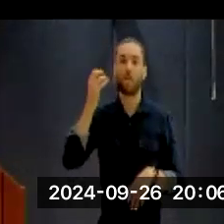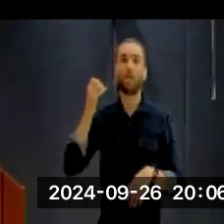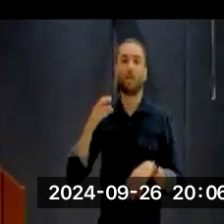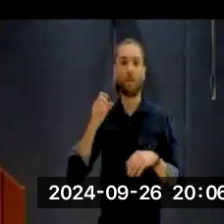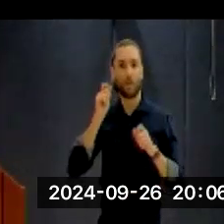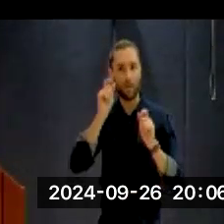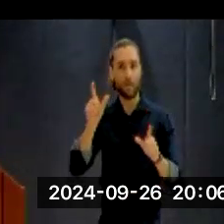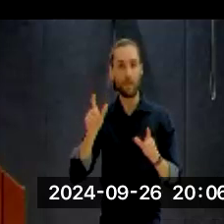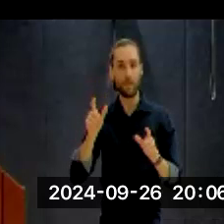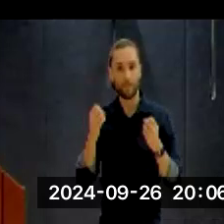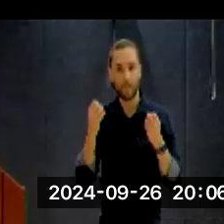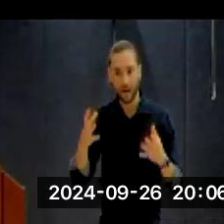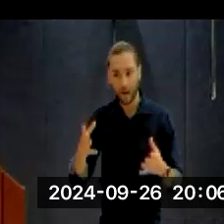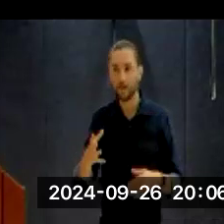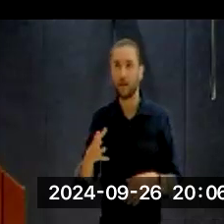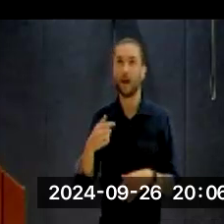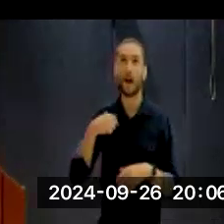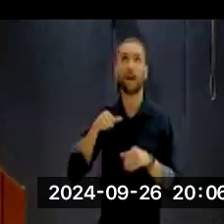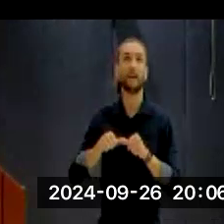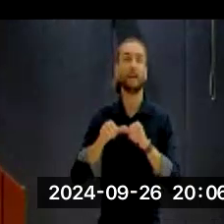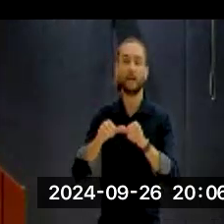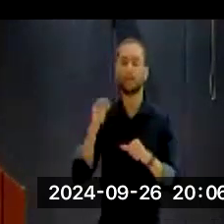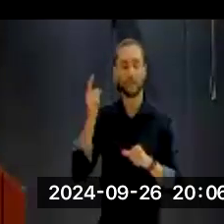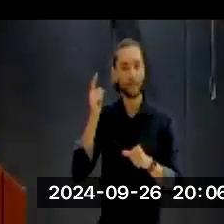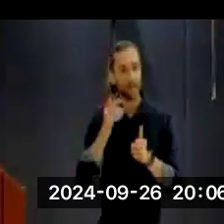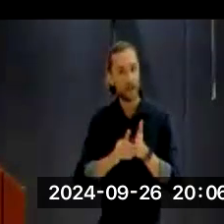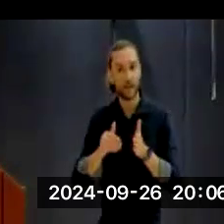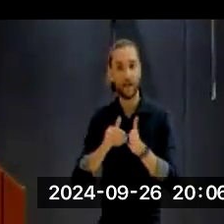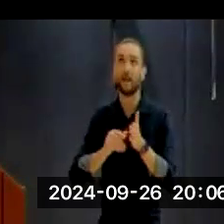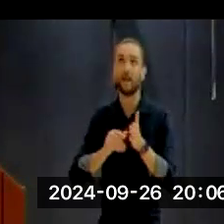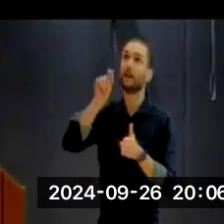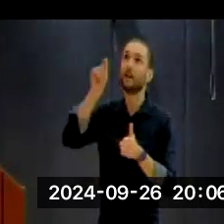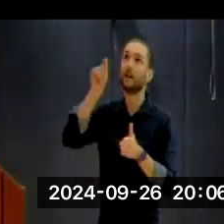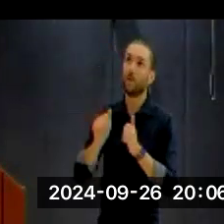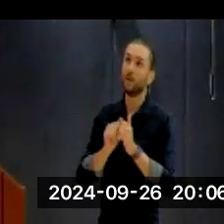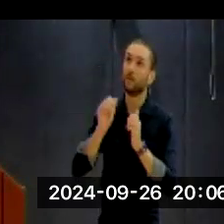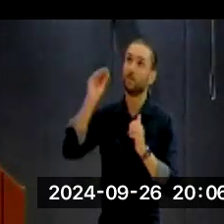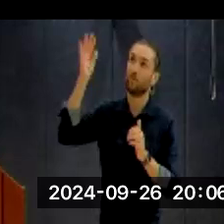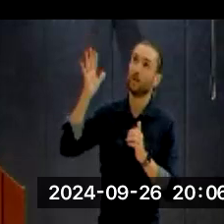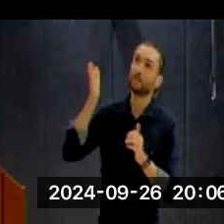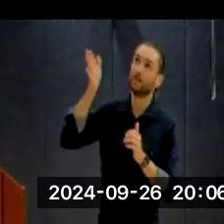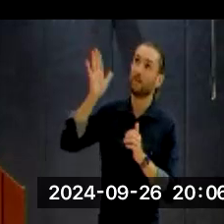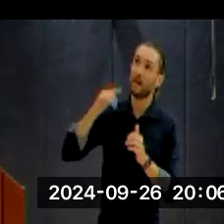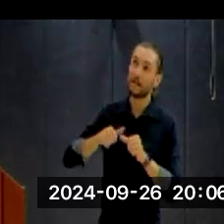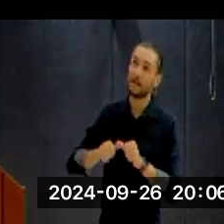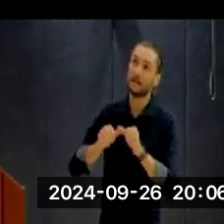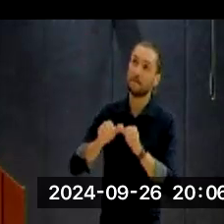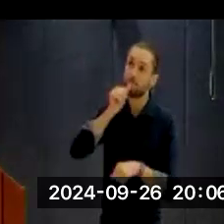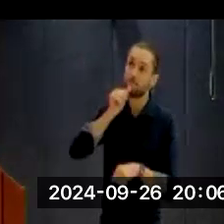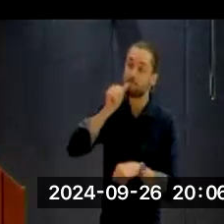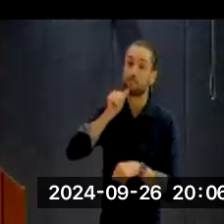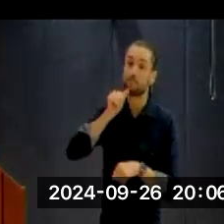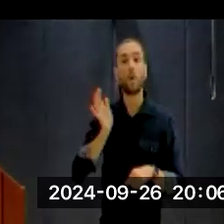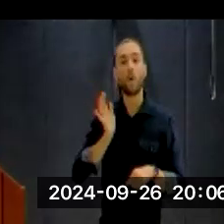my head, there but for the grace of God go I. There have been times in my life where I experienced living